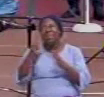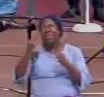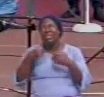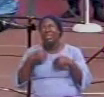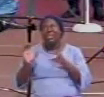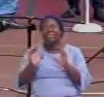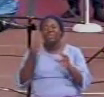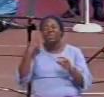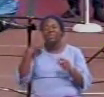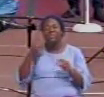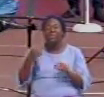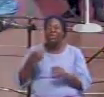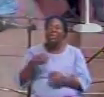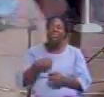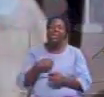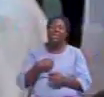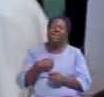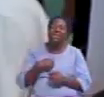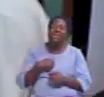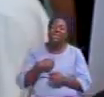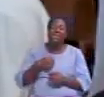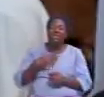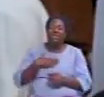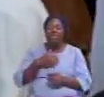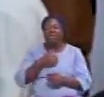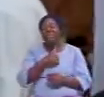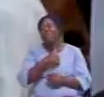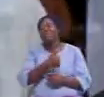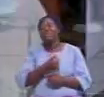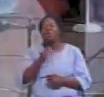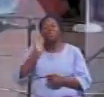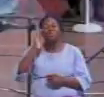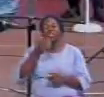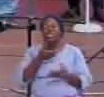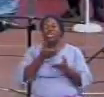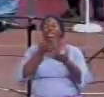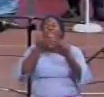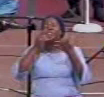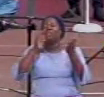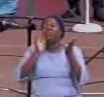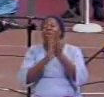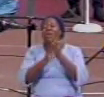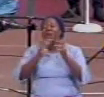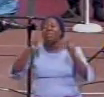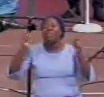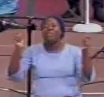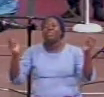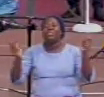Done for me, my very soul shall shine.